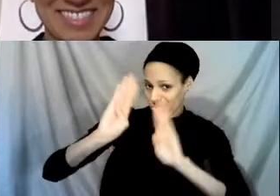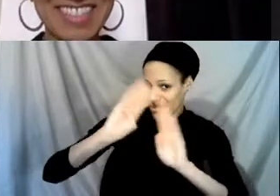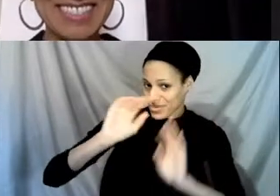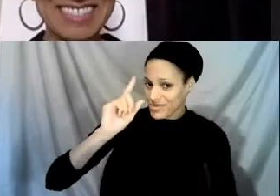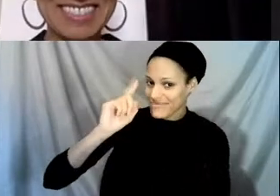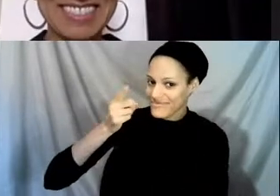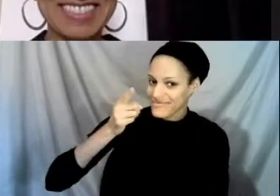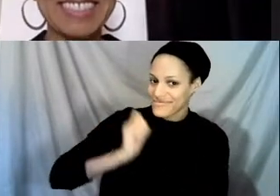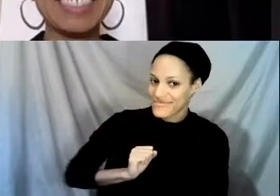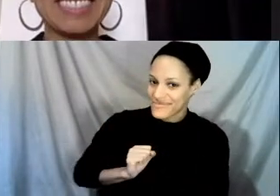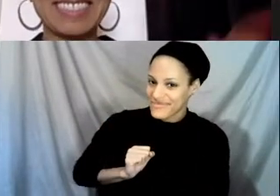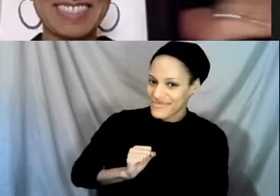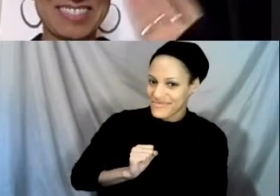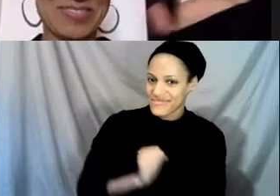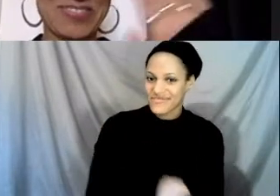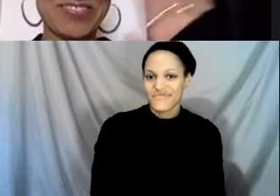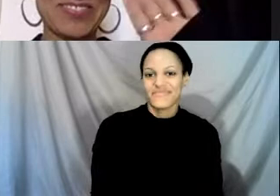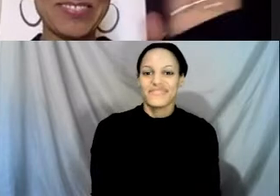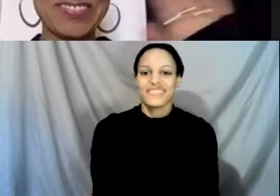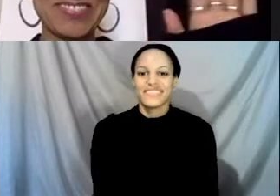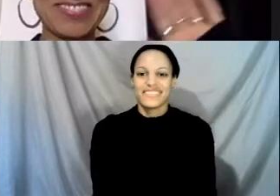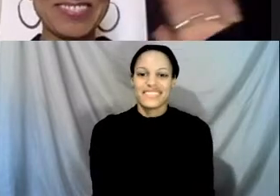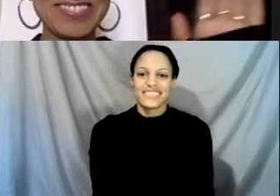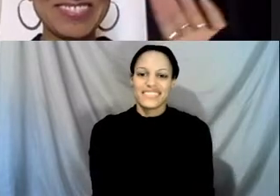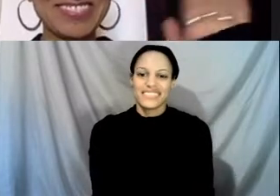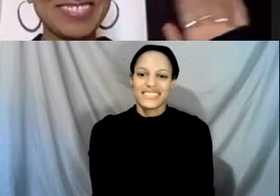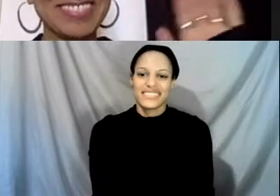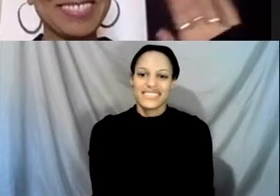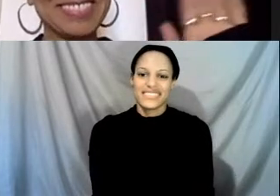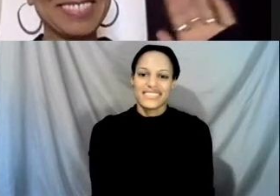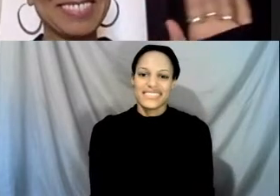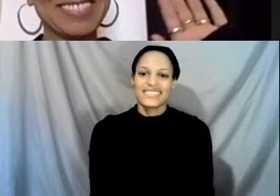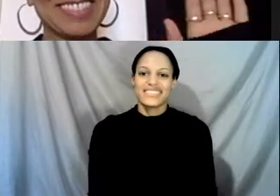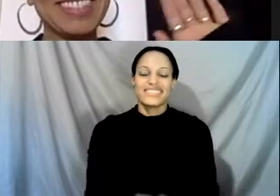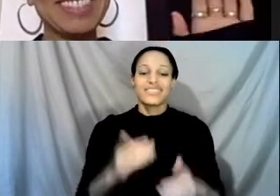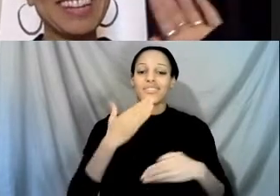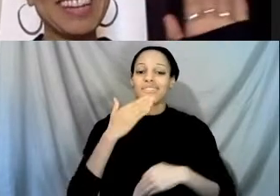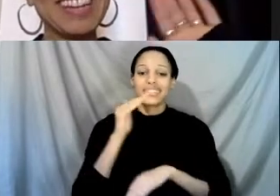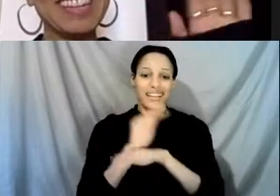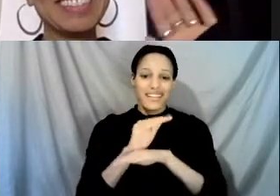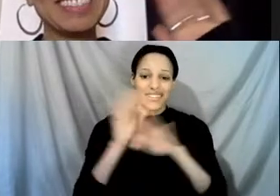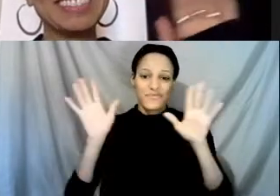Good trouble. Good trouble. Good night.